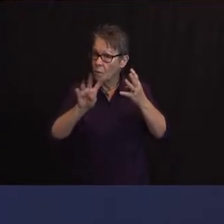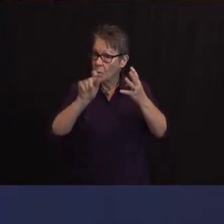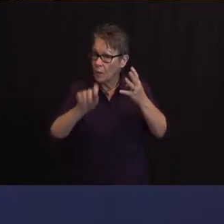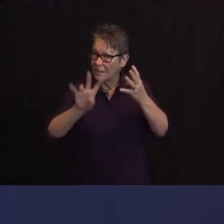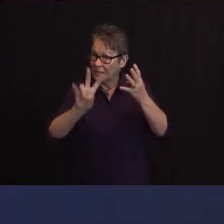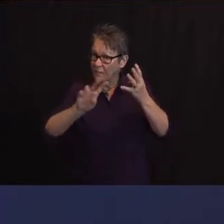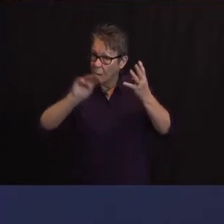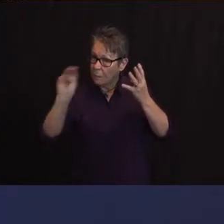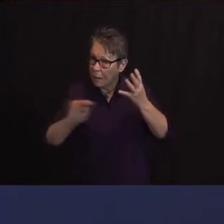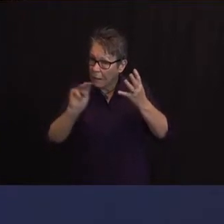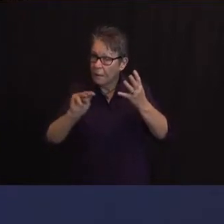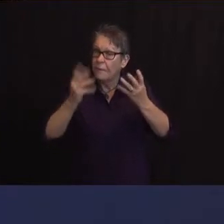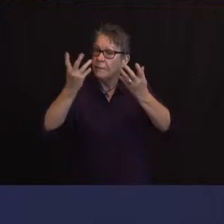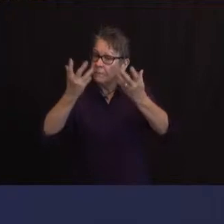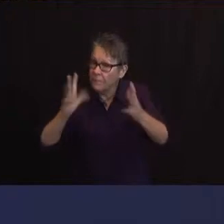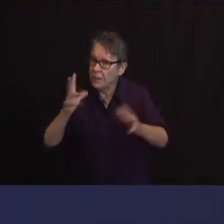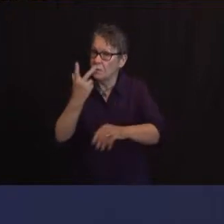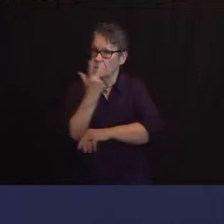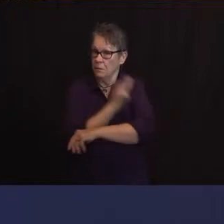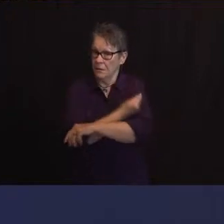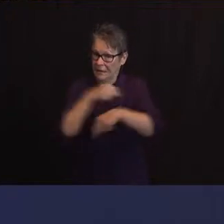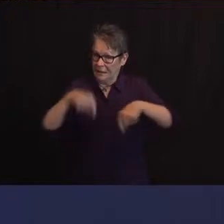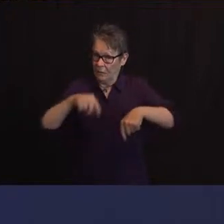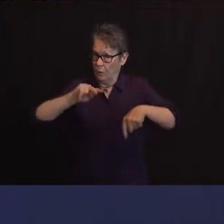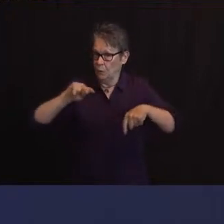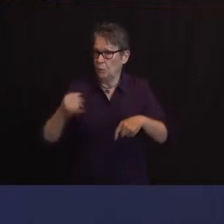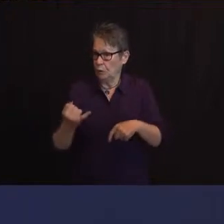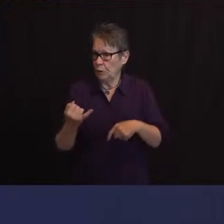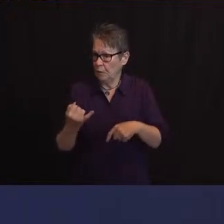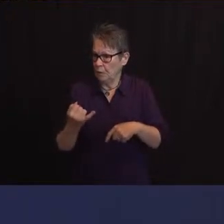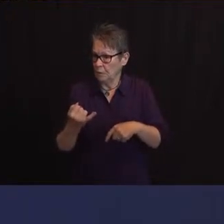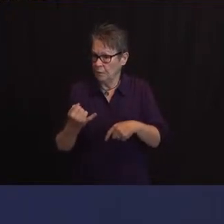end of June, I asked Judy the other day what